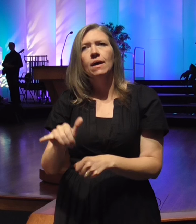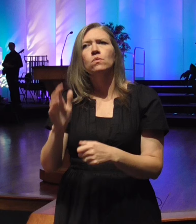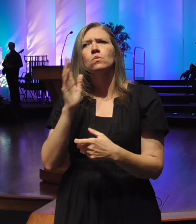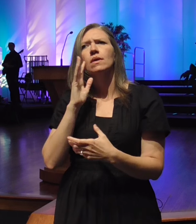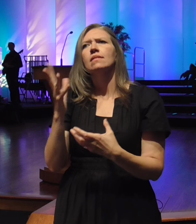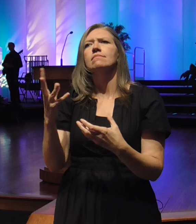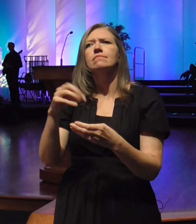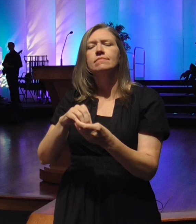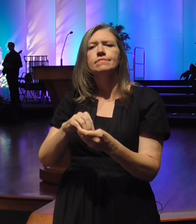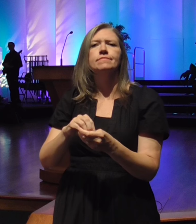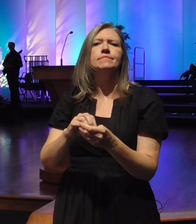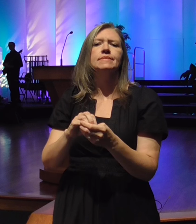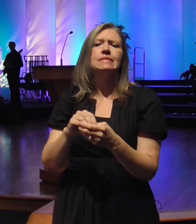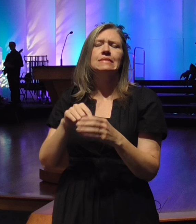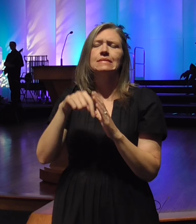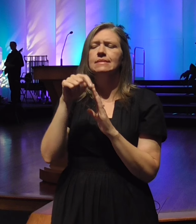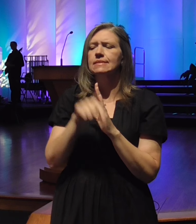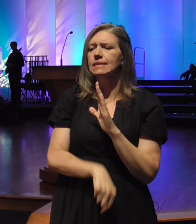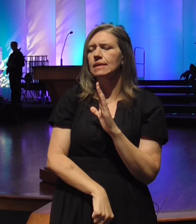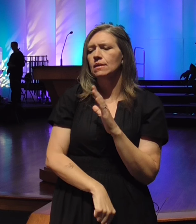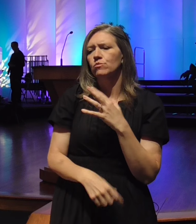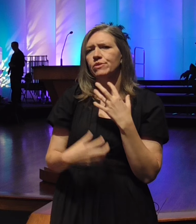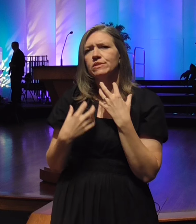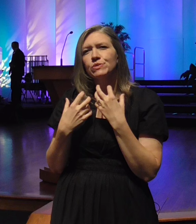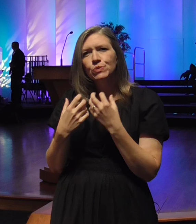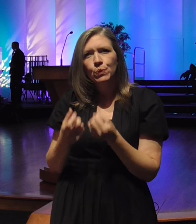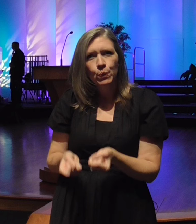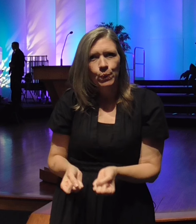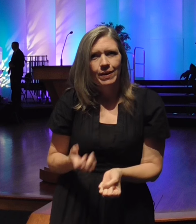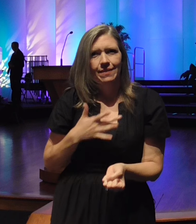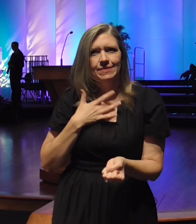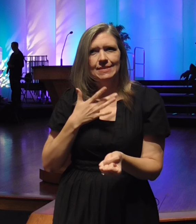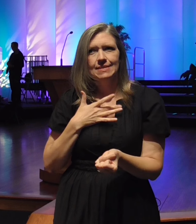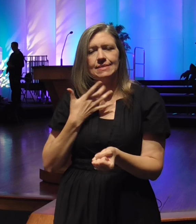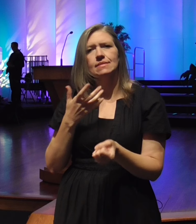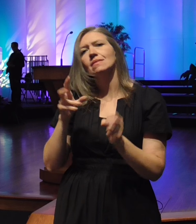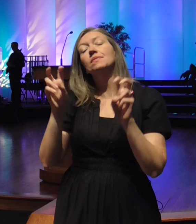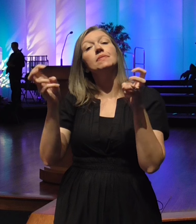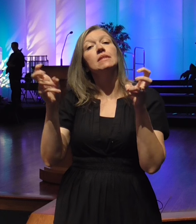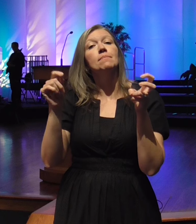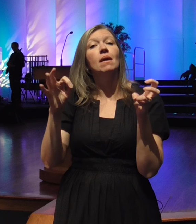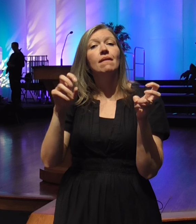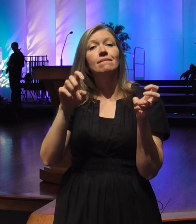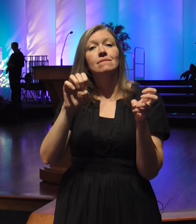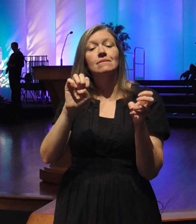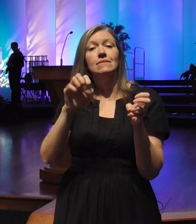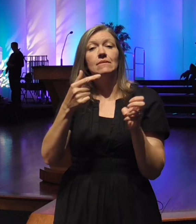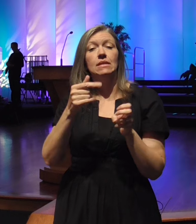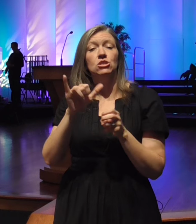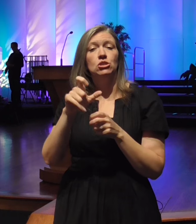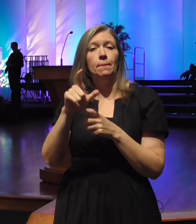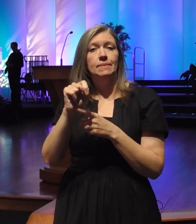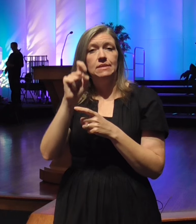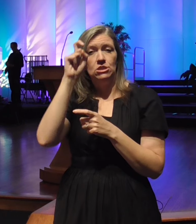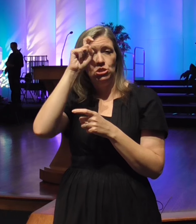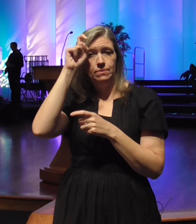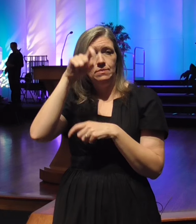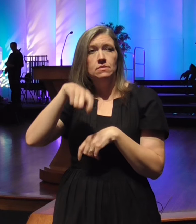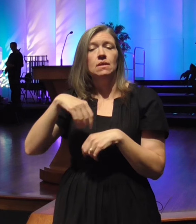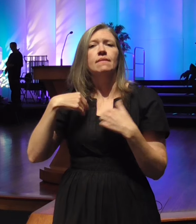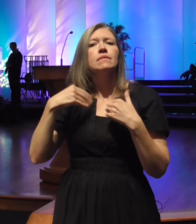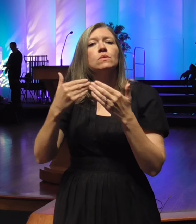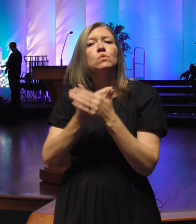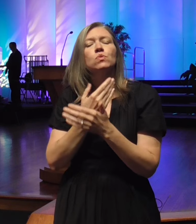June 19th in the Vote at 6:30 p.m. And this time we're going to be moving through that deep